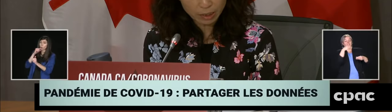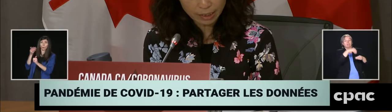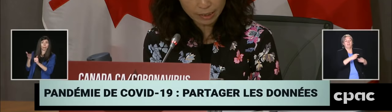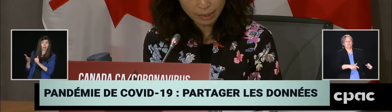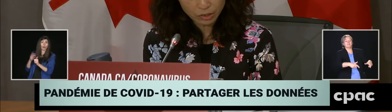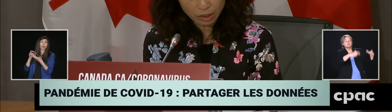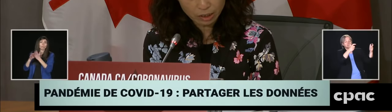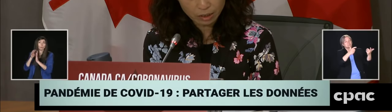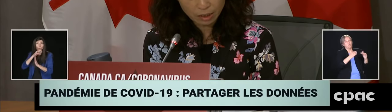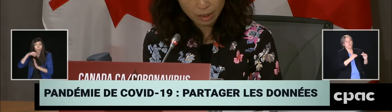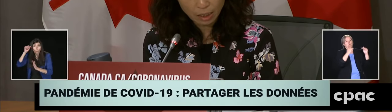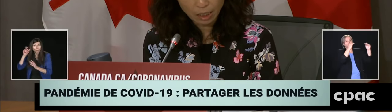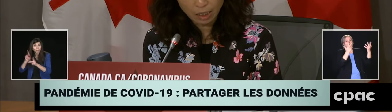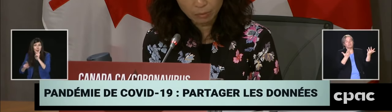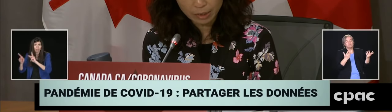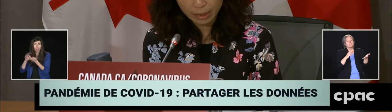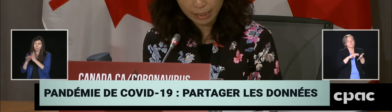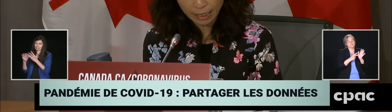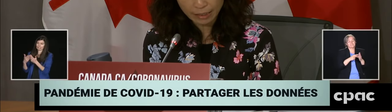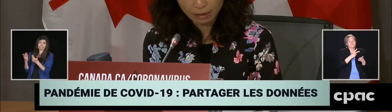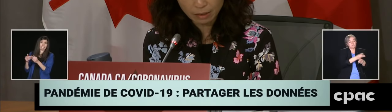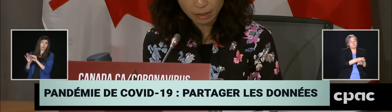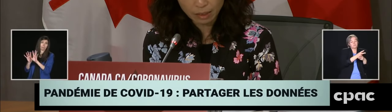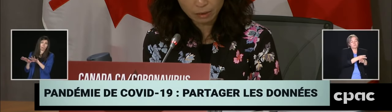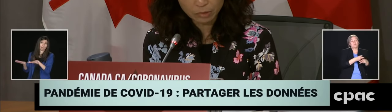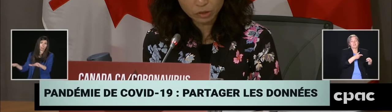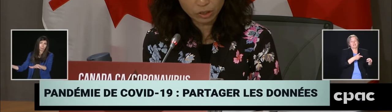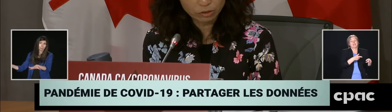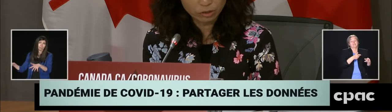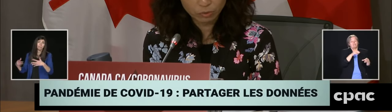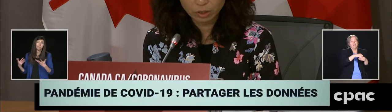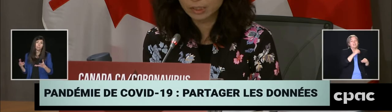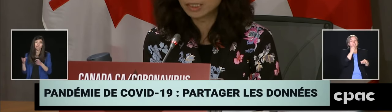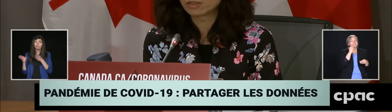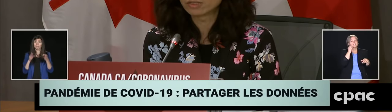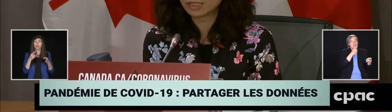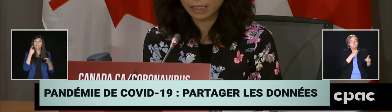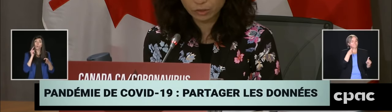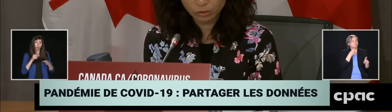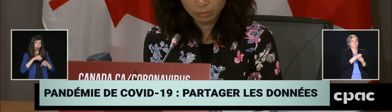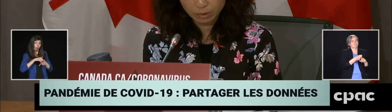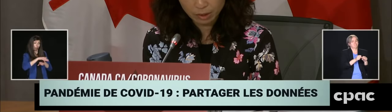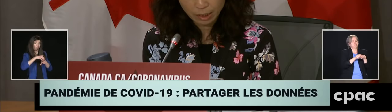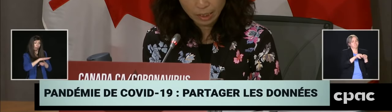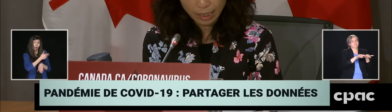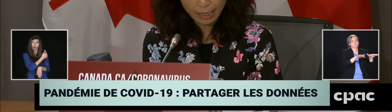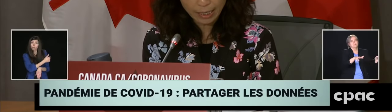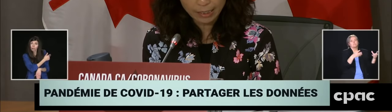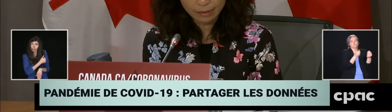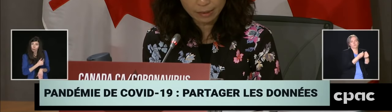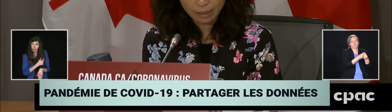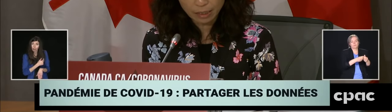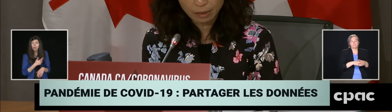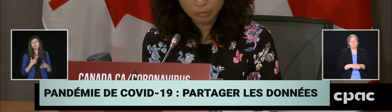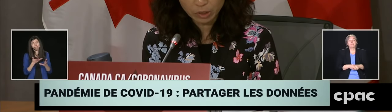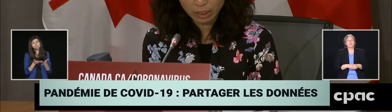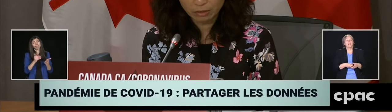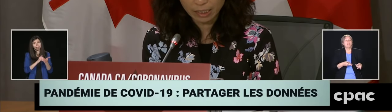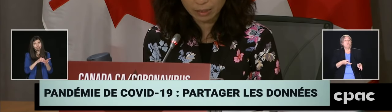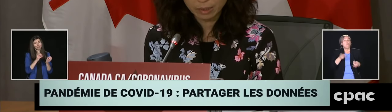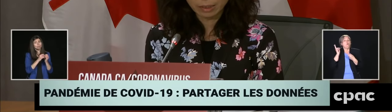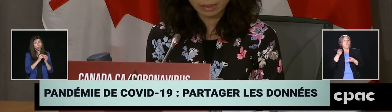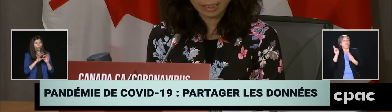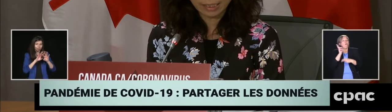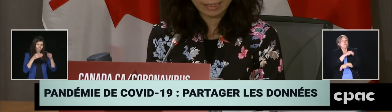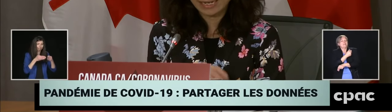of hospitalizations, again, skewed towards the older age groups. And we know